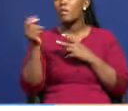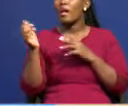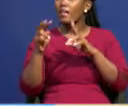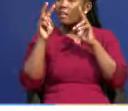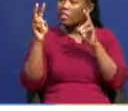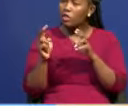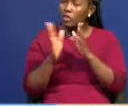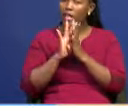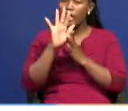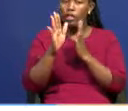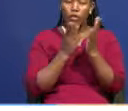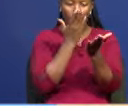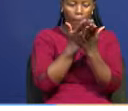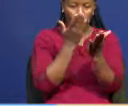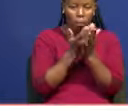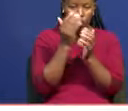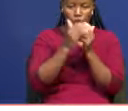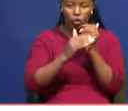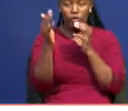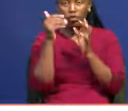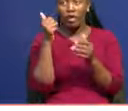are your proposals going forward?